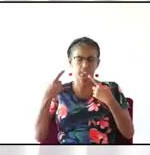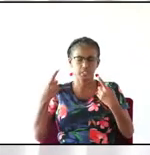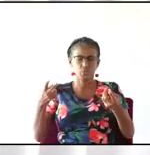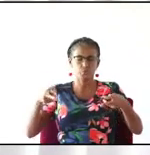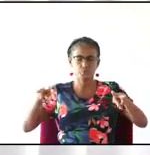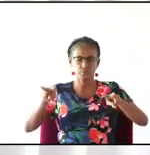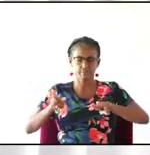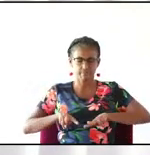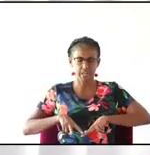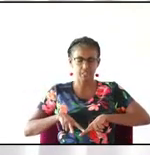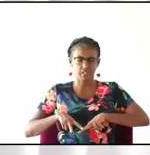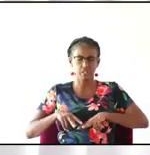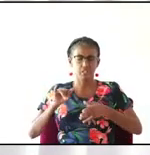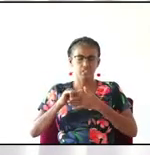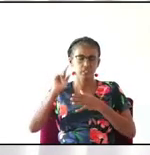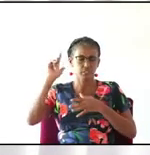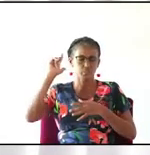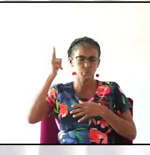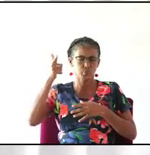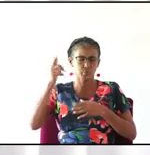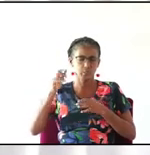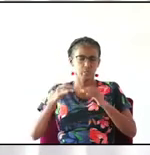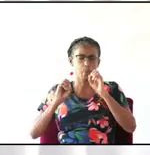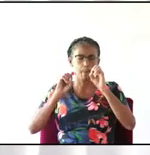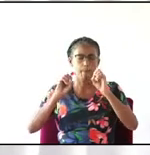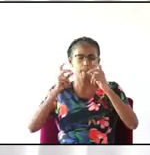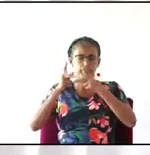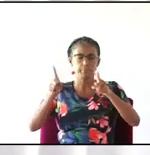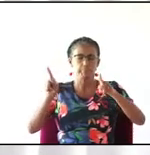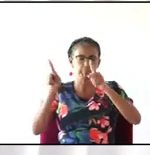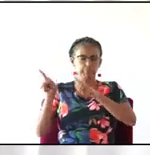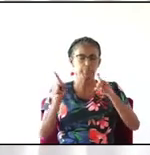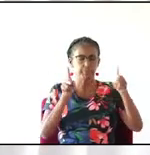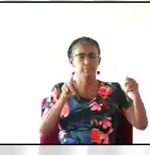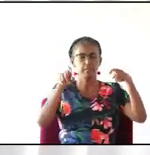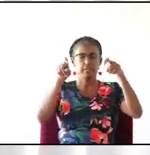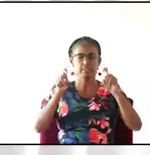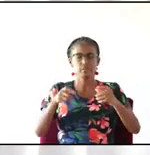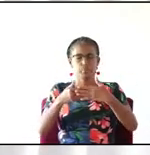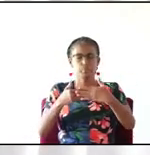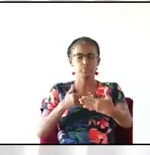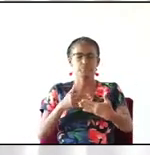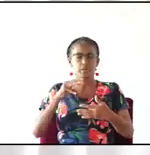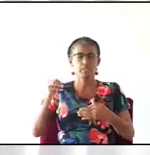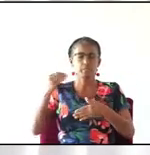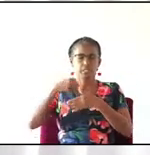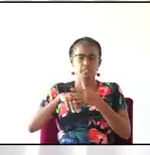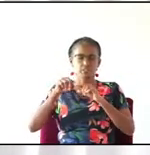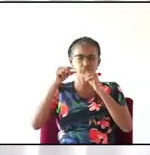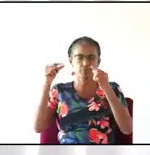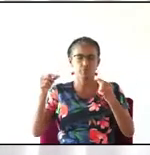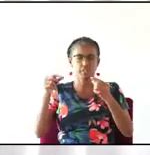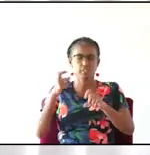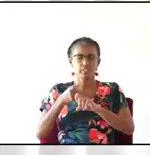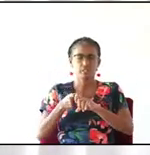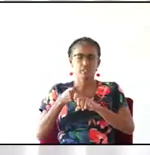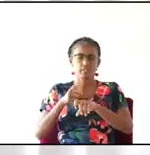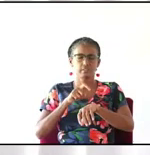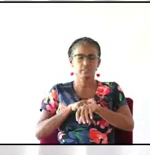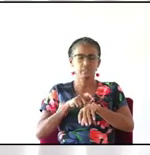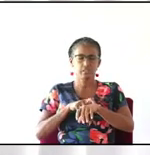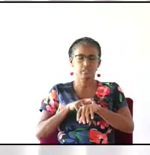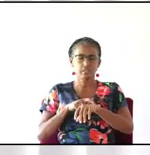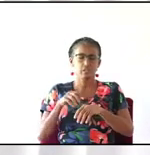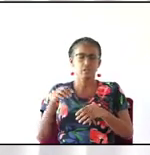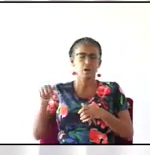that you will prepare a table before them in this difficulty, that you will anoint their head with oil, that